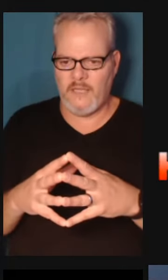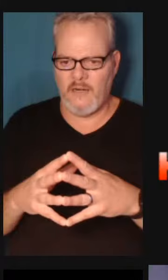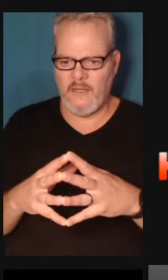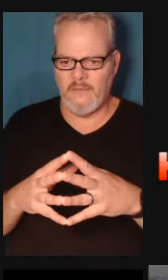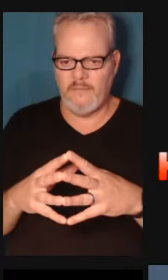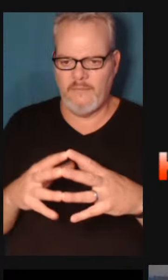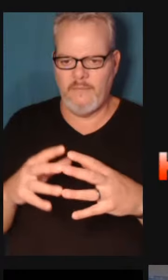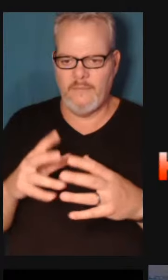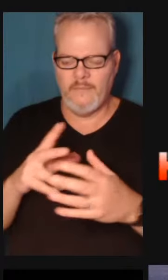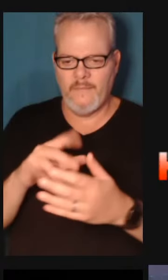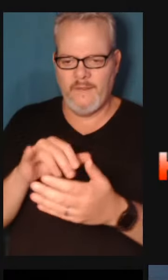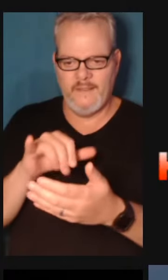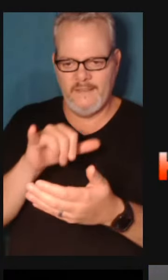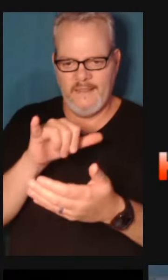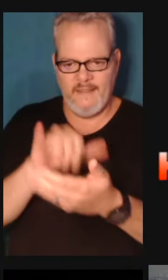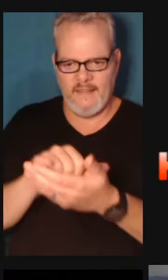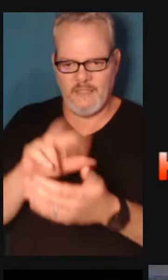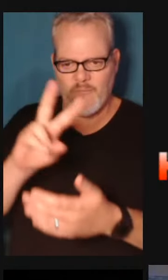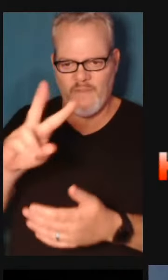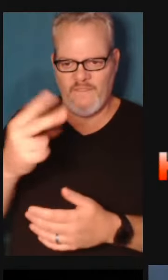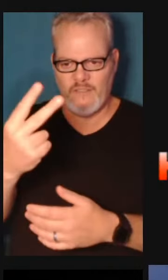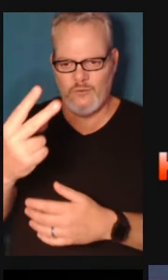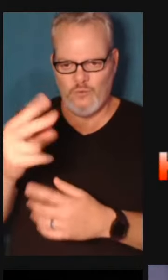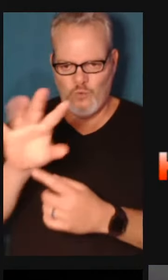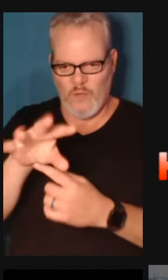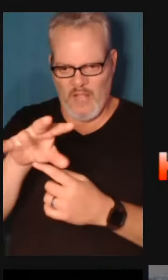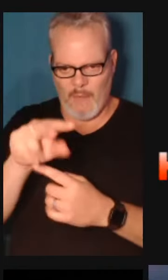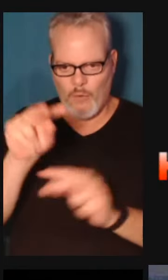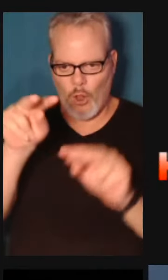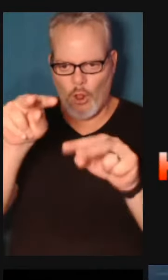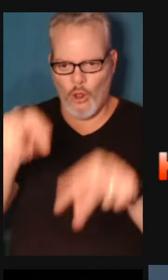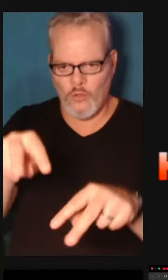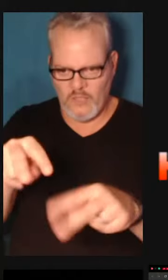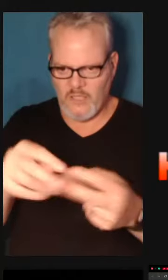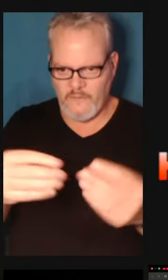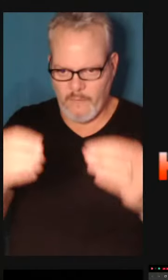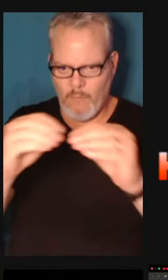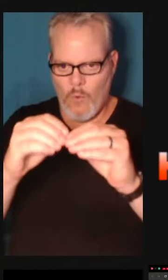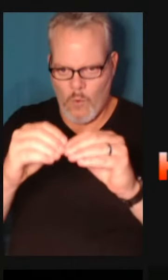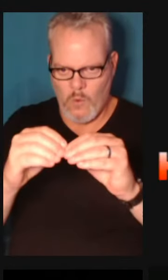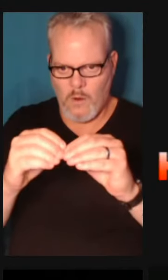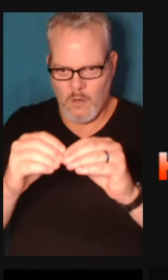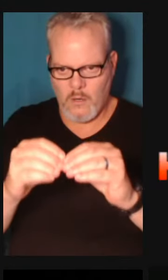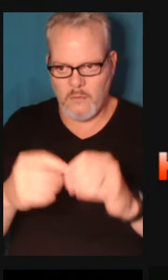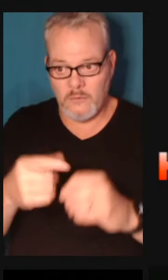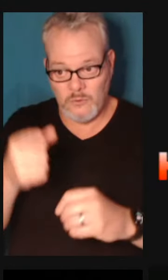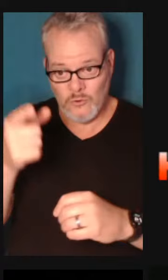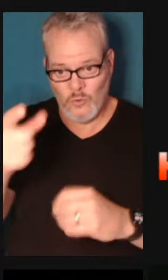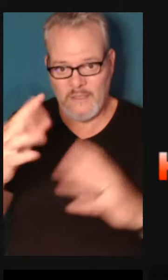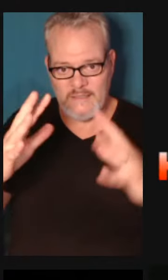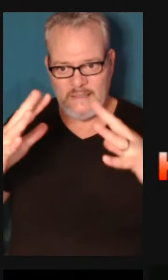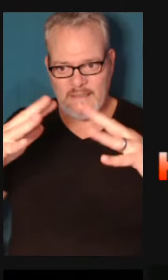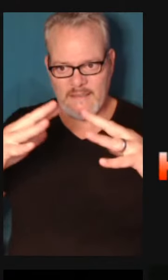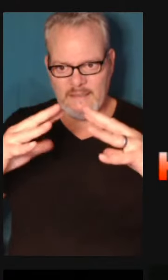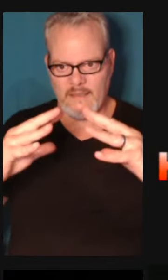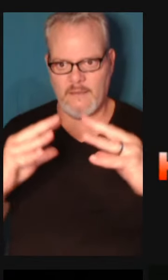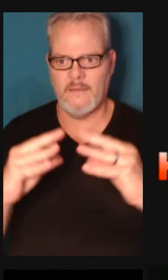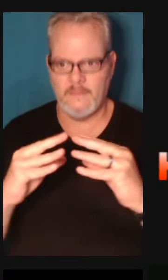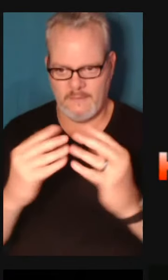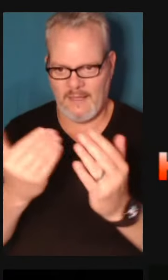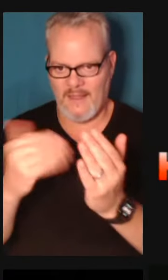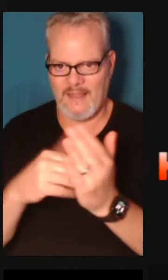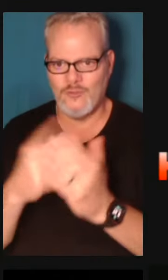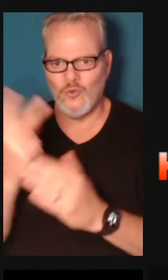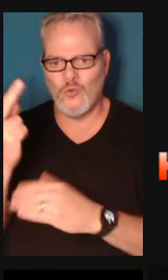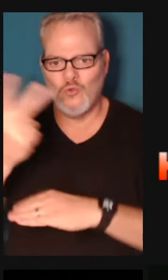the V2 view, right? We can look into this a little bit more, but so here's a tilt once again, and 2-day tilt, so you can